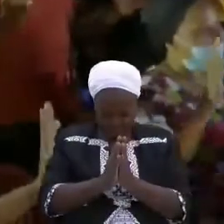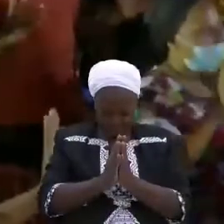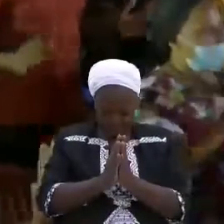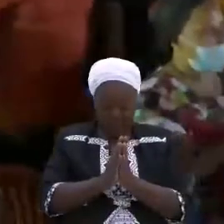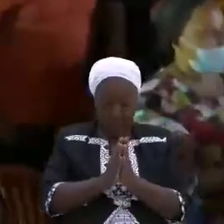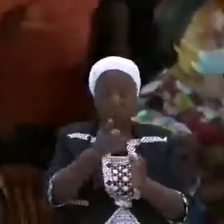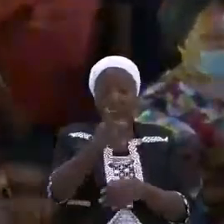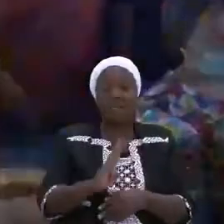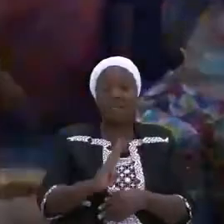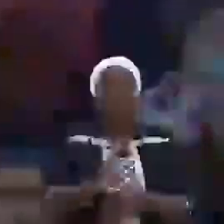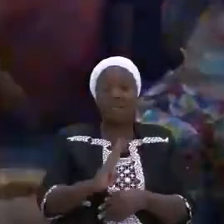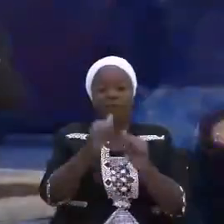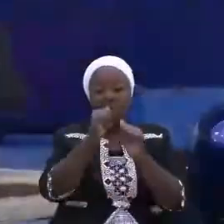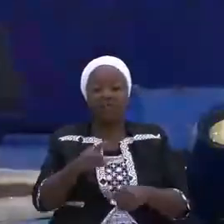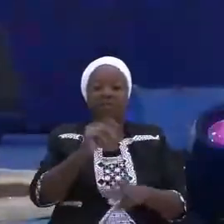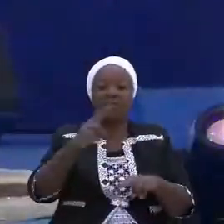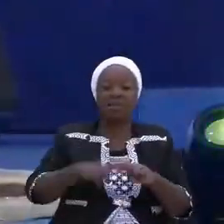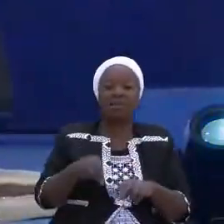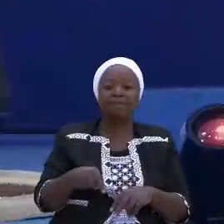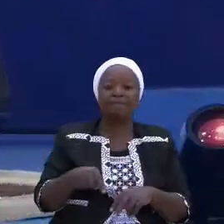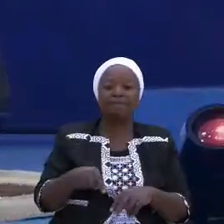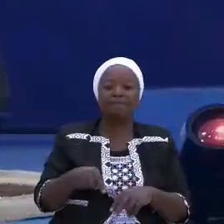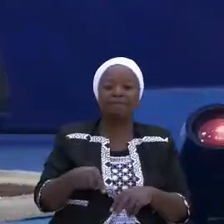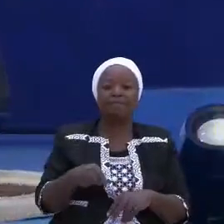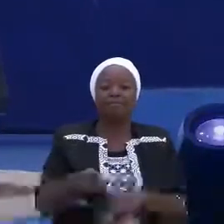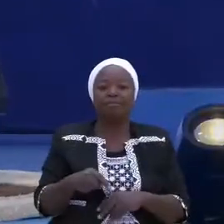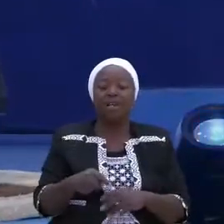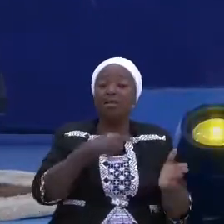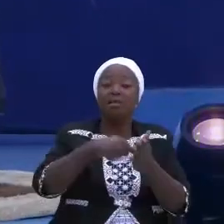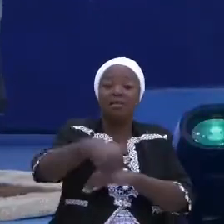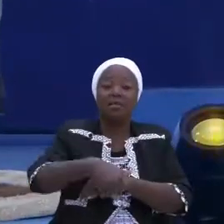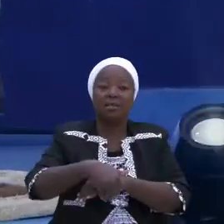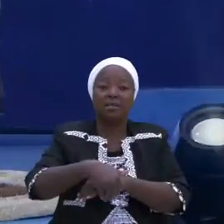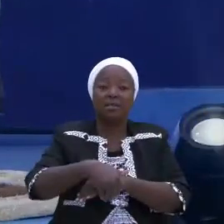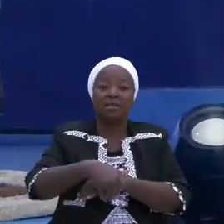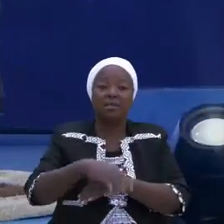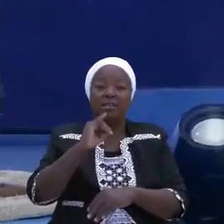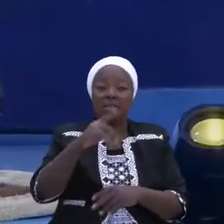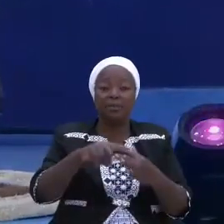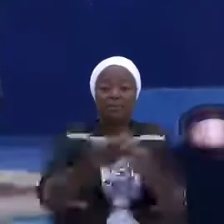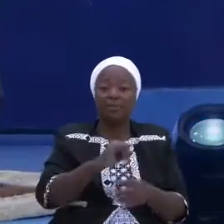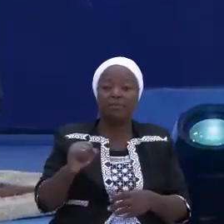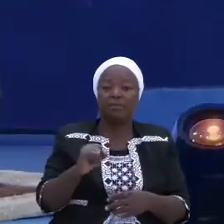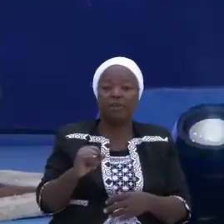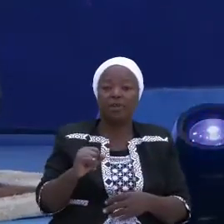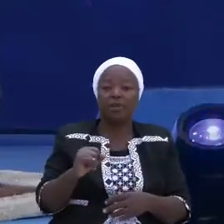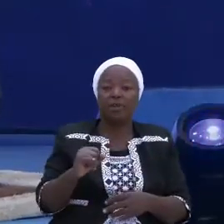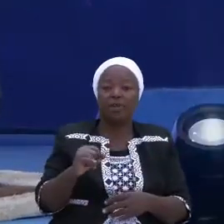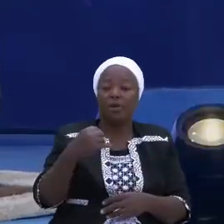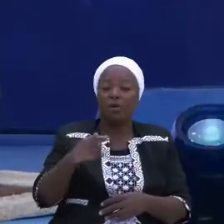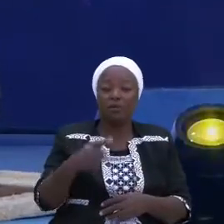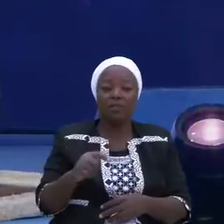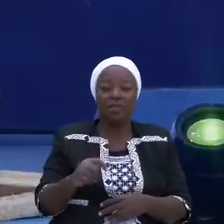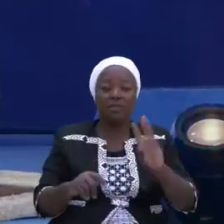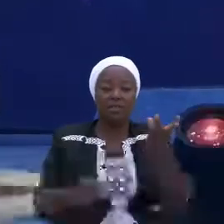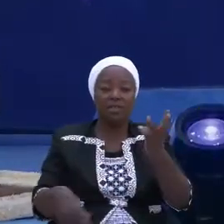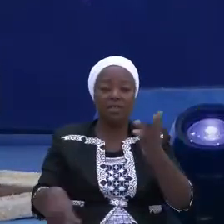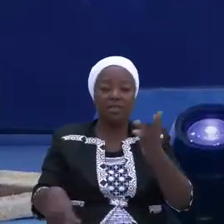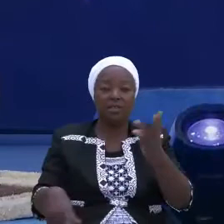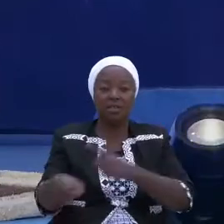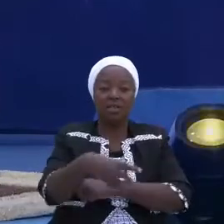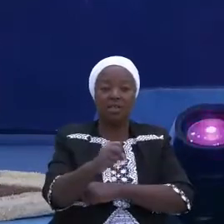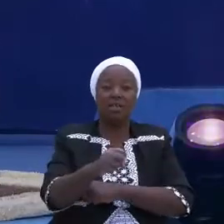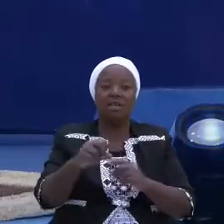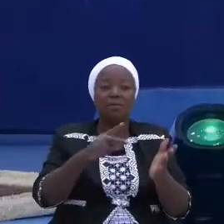god bless you you can sit down tonight is the beginning of the sixth day cross